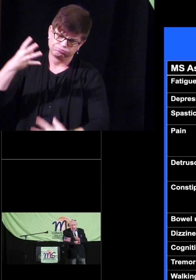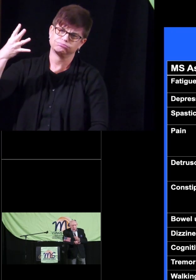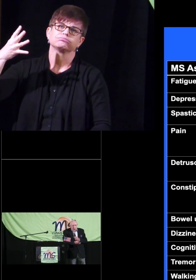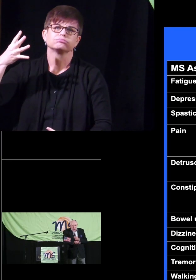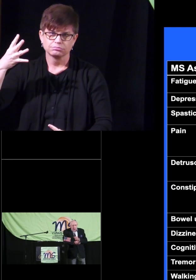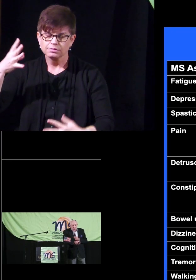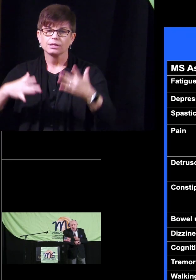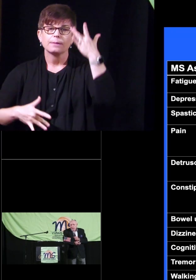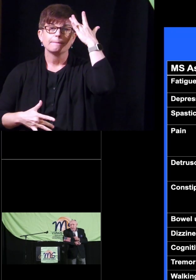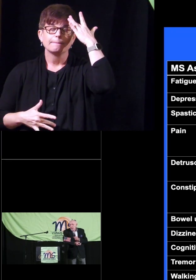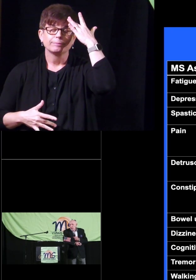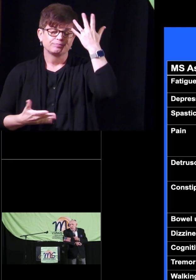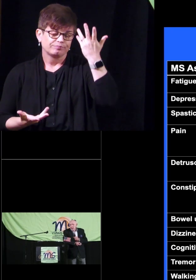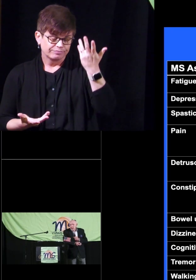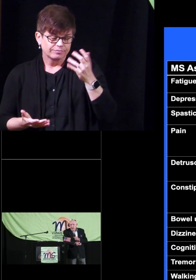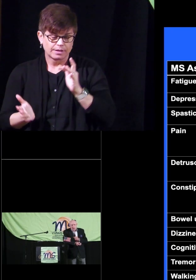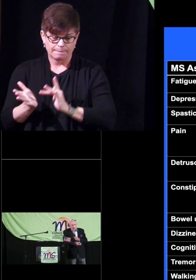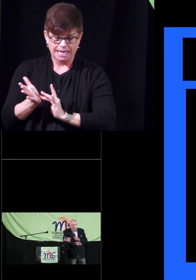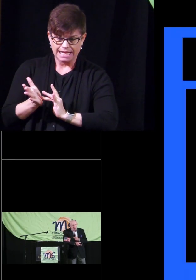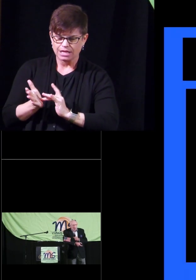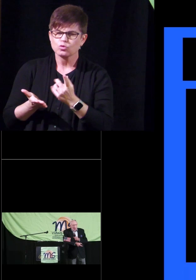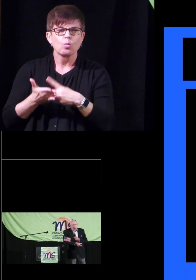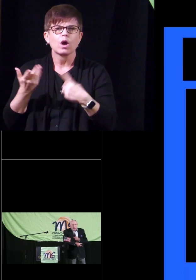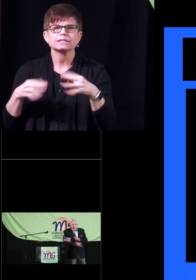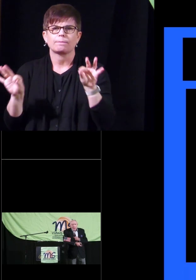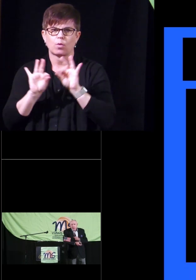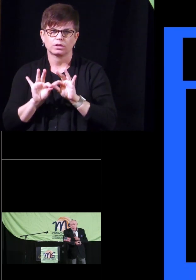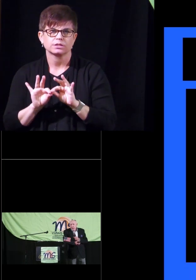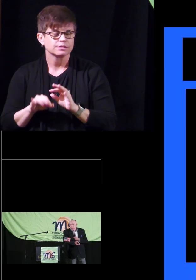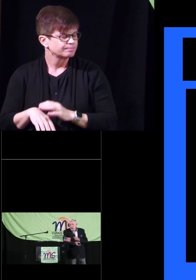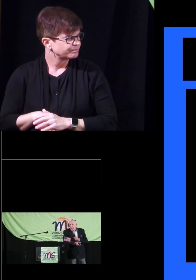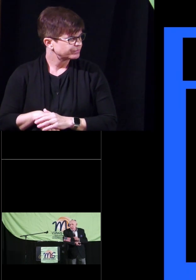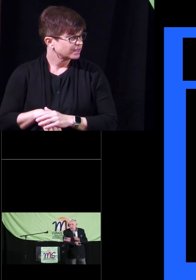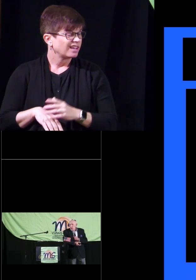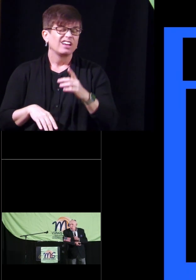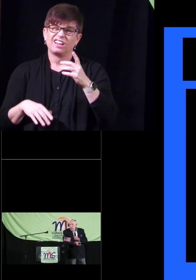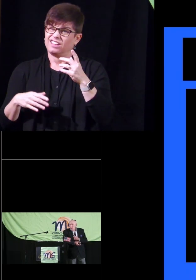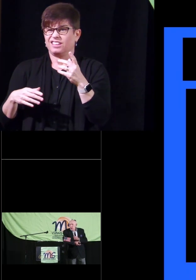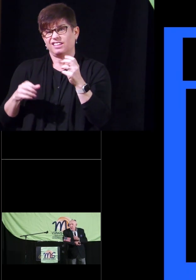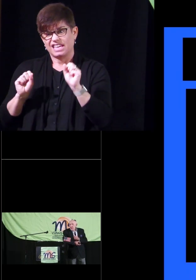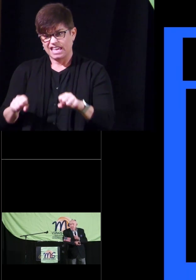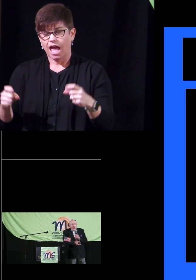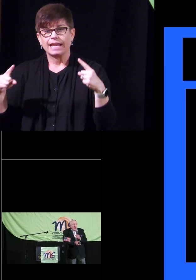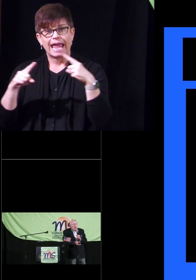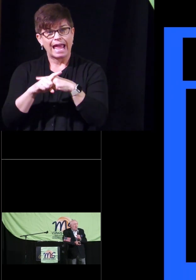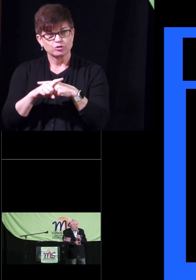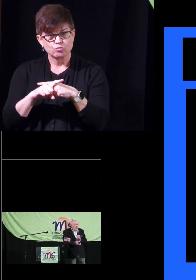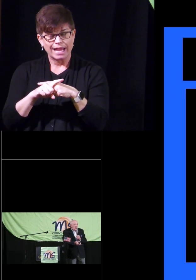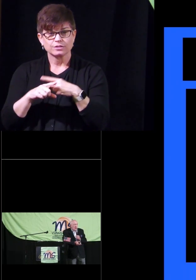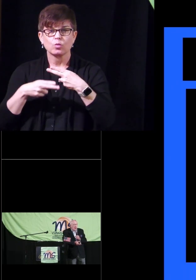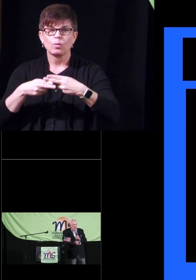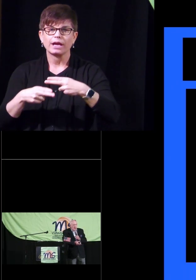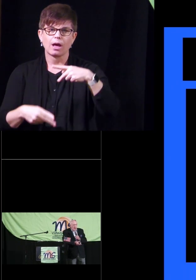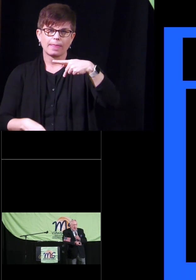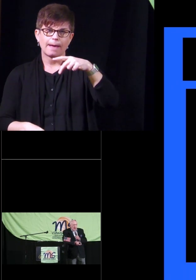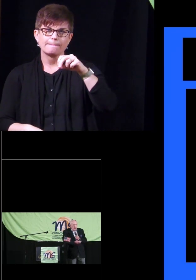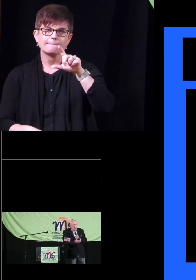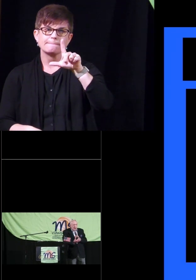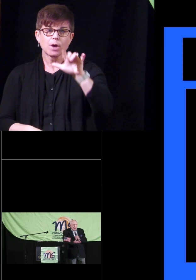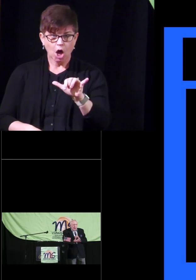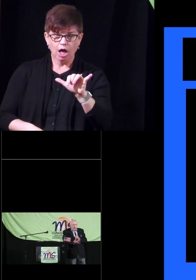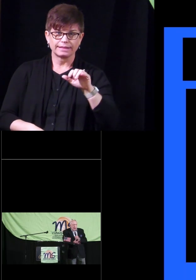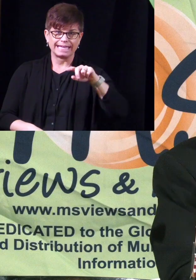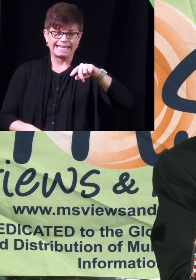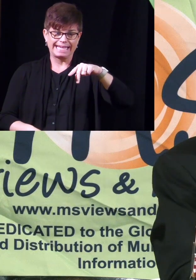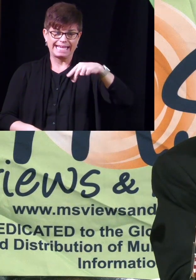treat. And what's the importance of having all these medications? They can interact. We call that polypharmacy. It